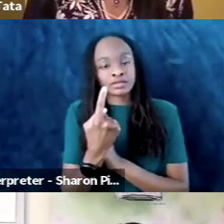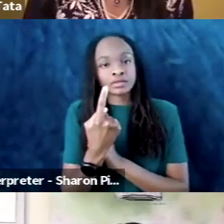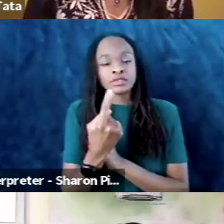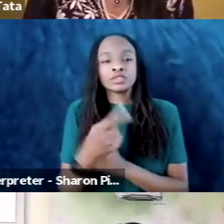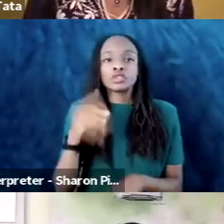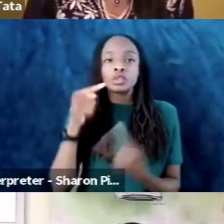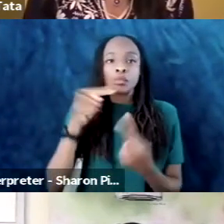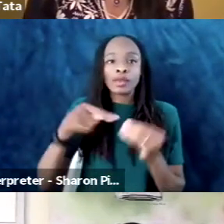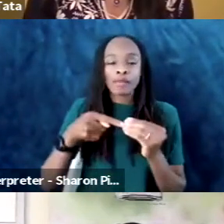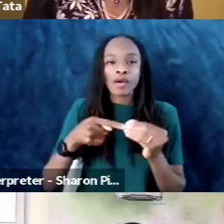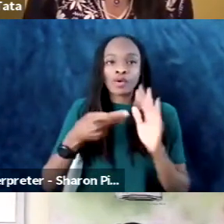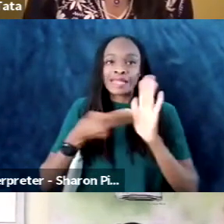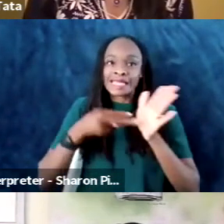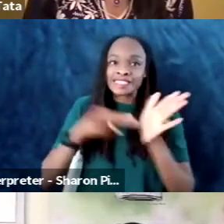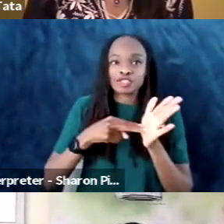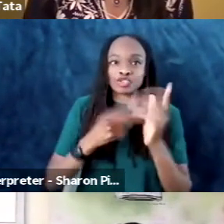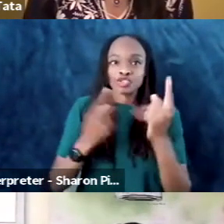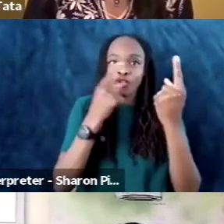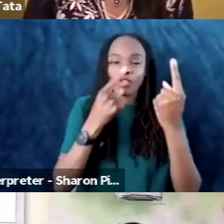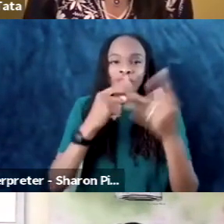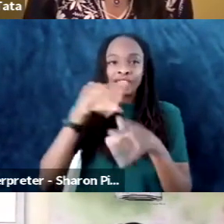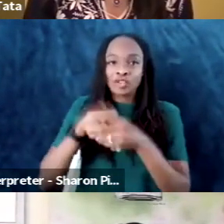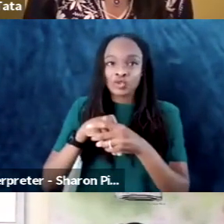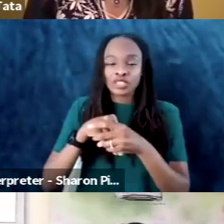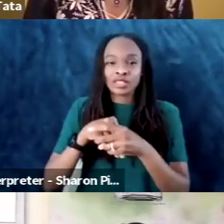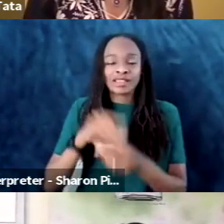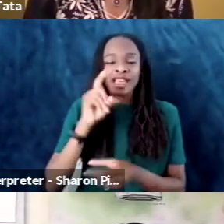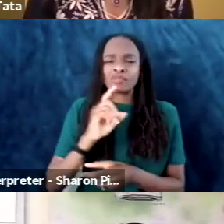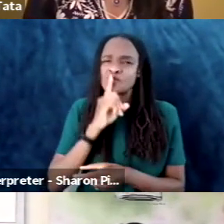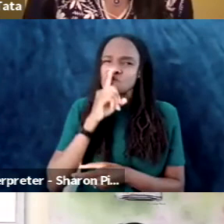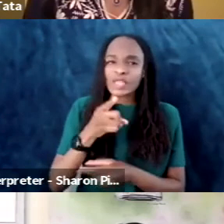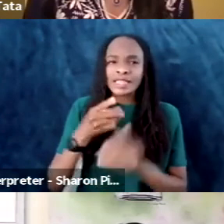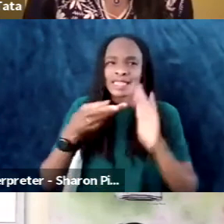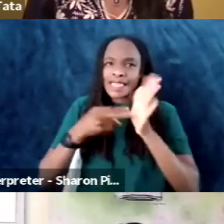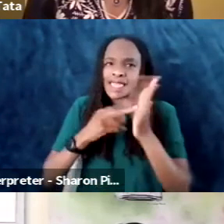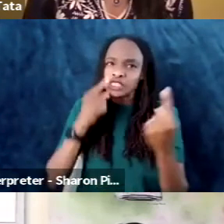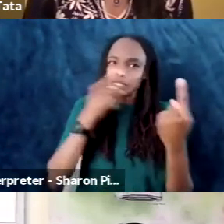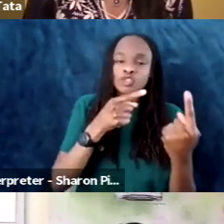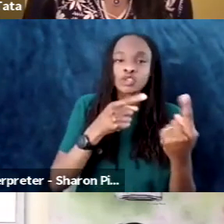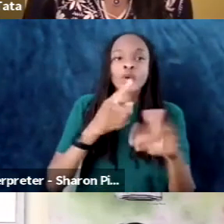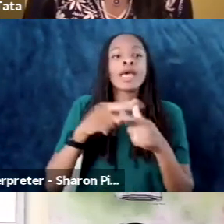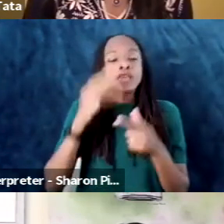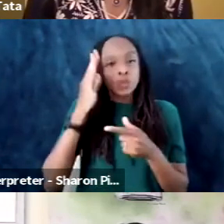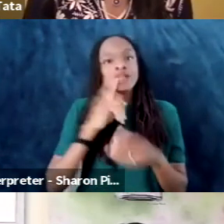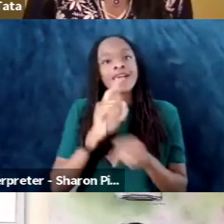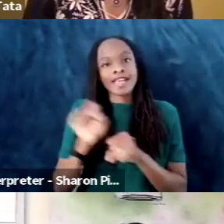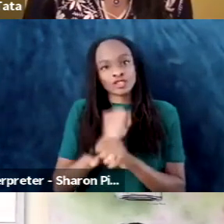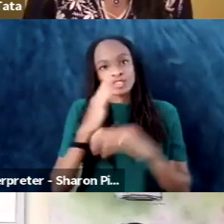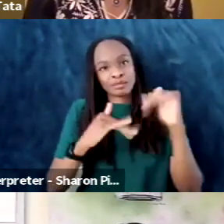of intentional inclusion, like we have to be super intentional, and then we'll end up actually building for everyone.